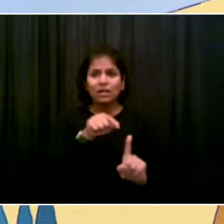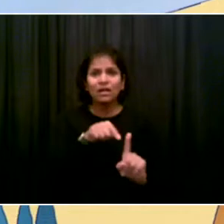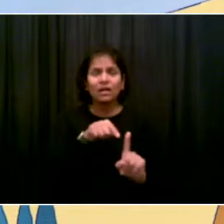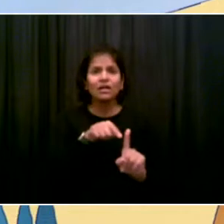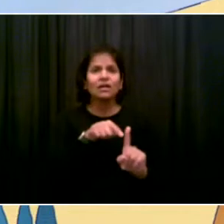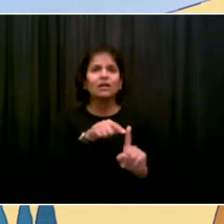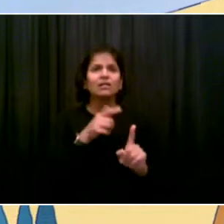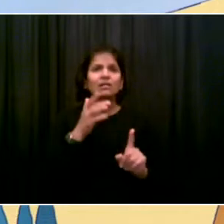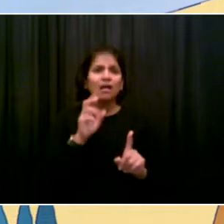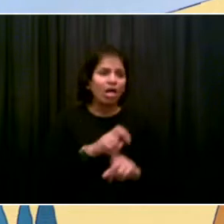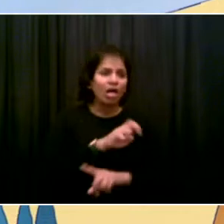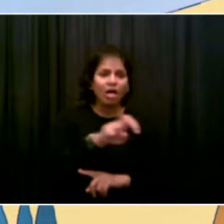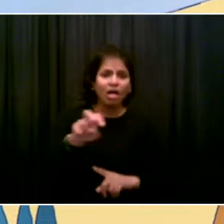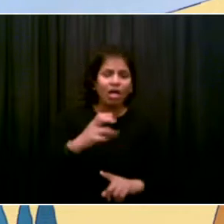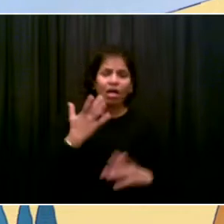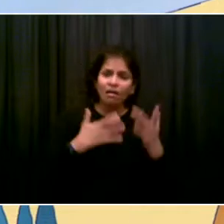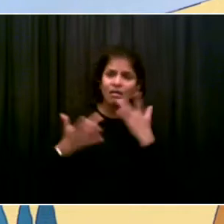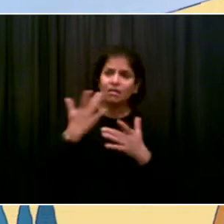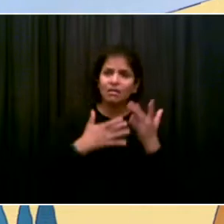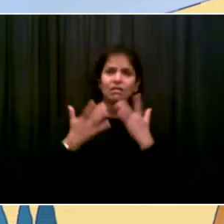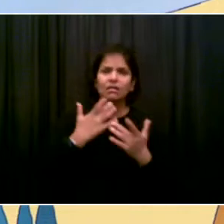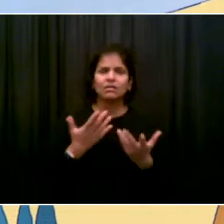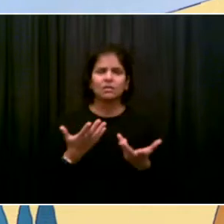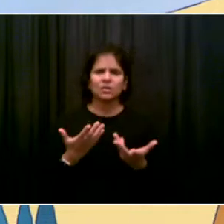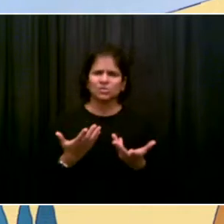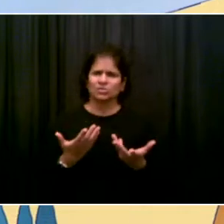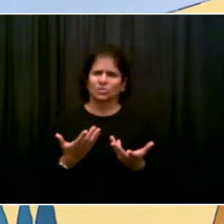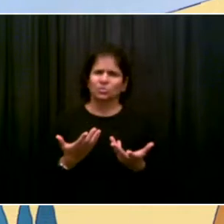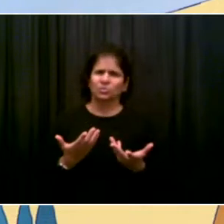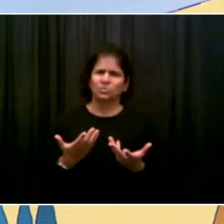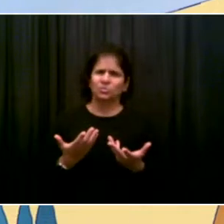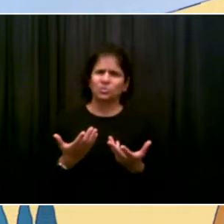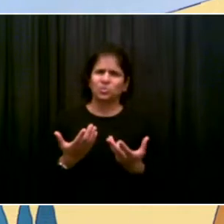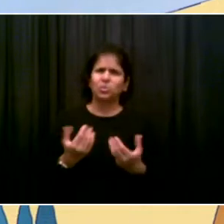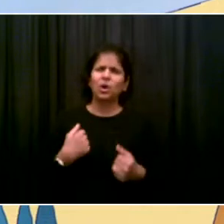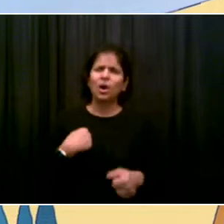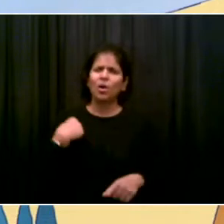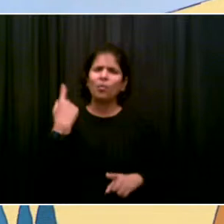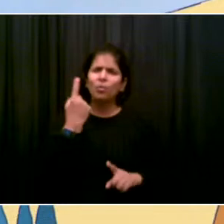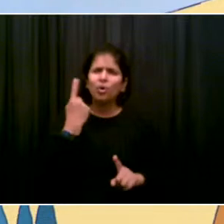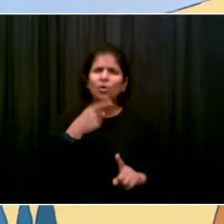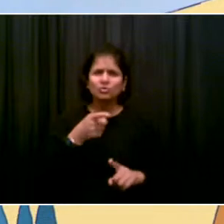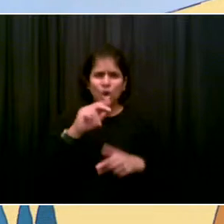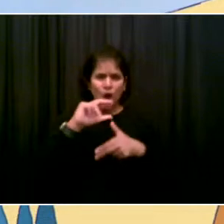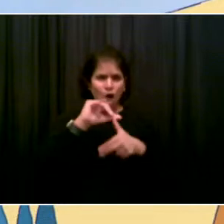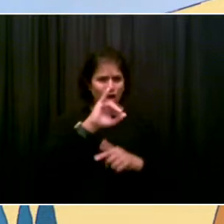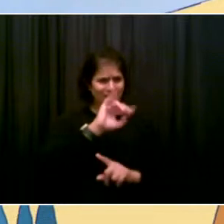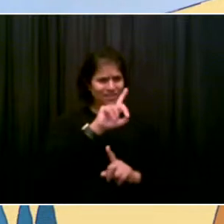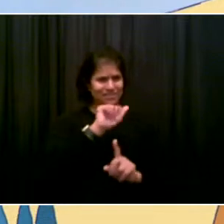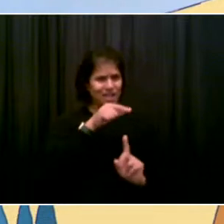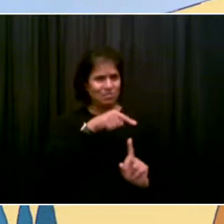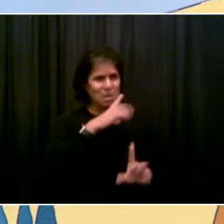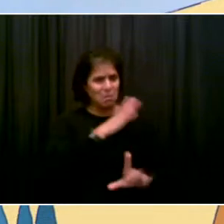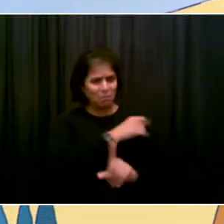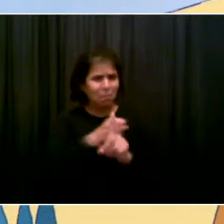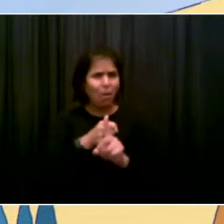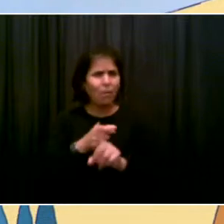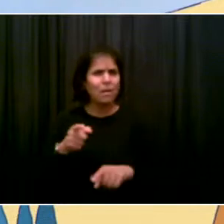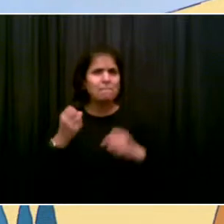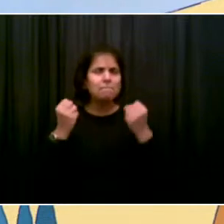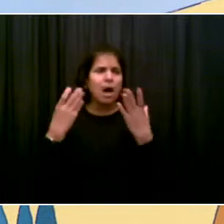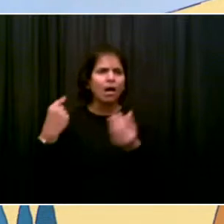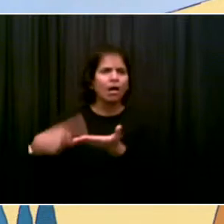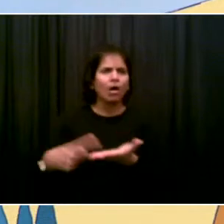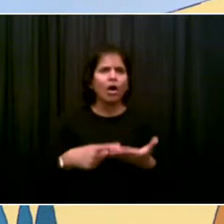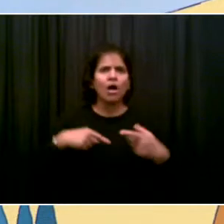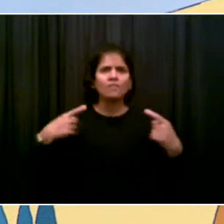curious. I know that after Ida happened, there was a lot of discussion on your part about, I guess, providing services and help to these